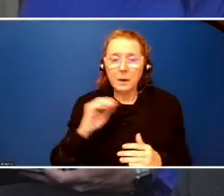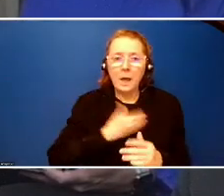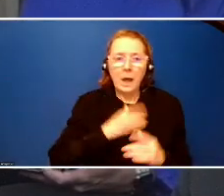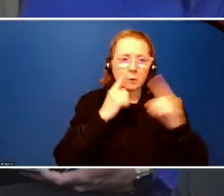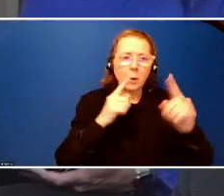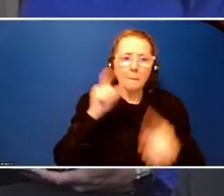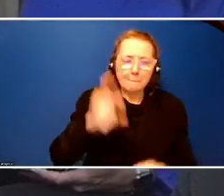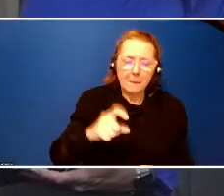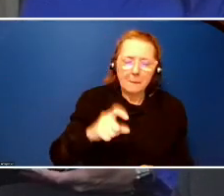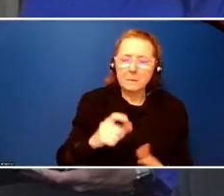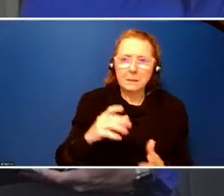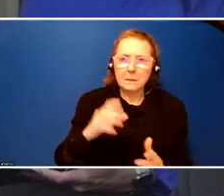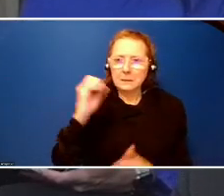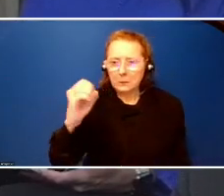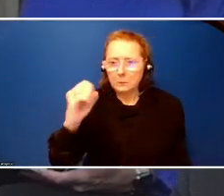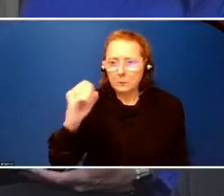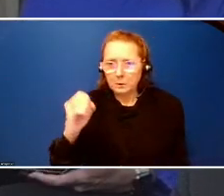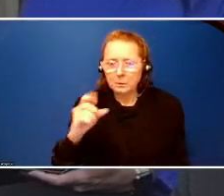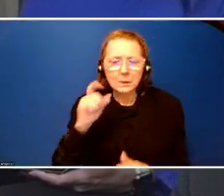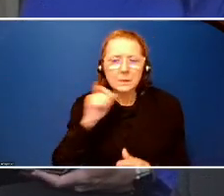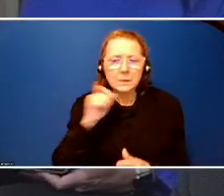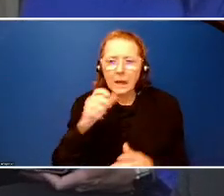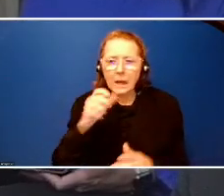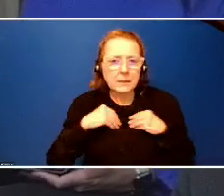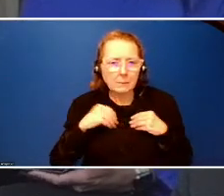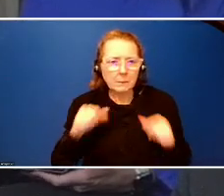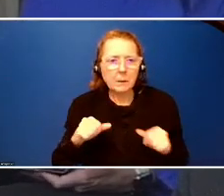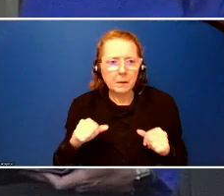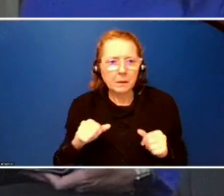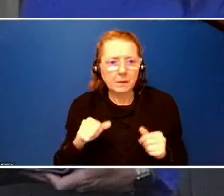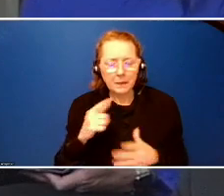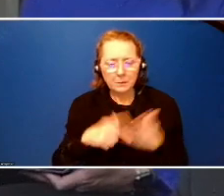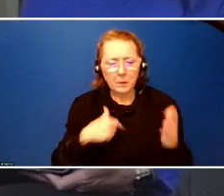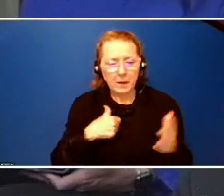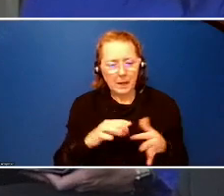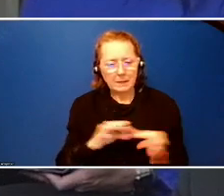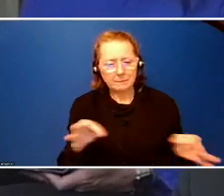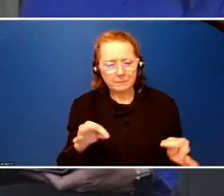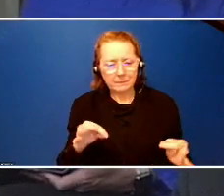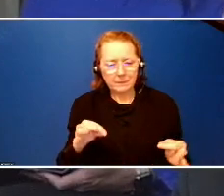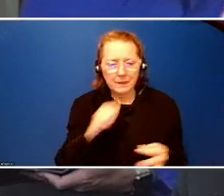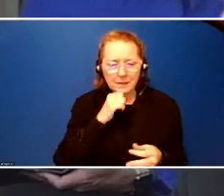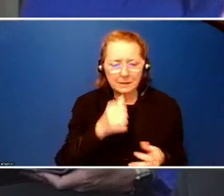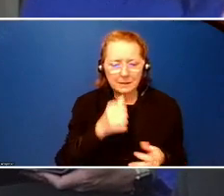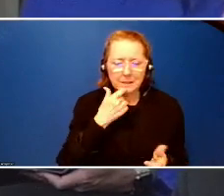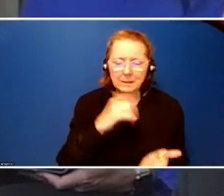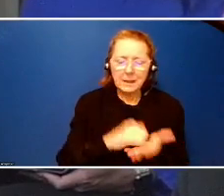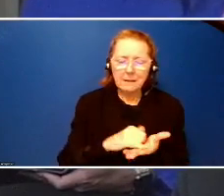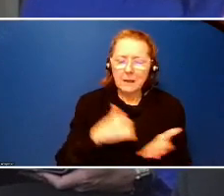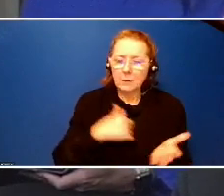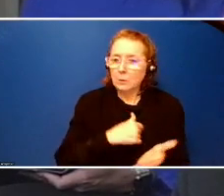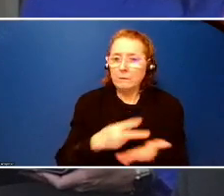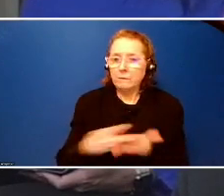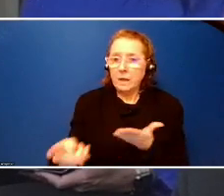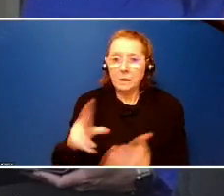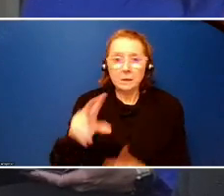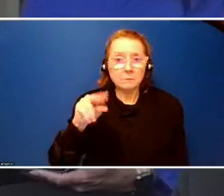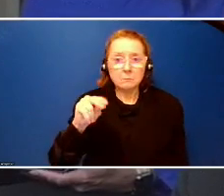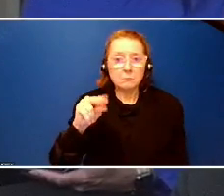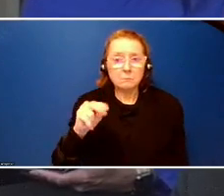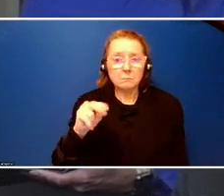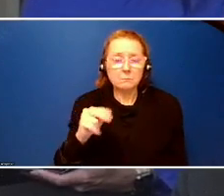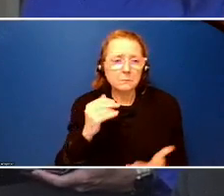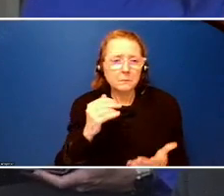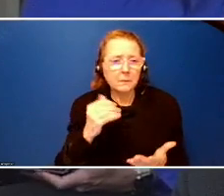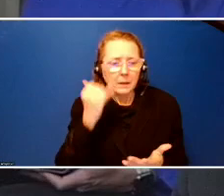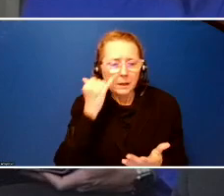not acceptable. So that's the way, the twist I put on it. It's not to say that we're failing if we maybe don't